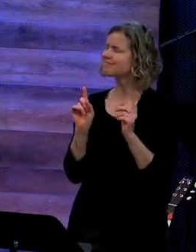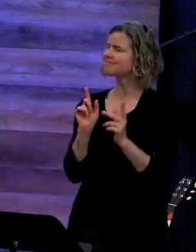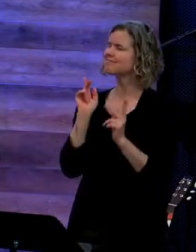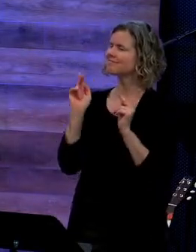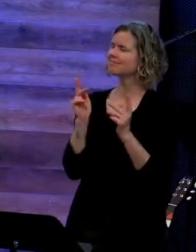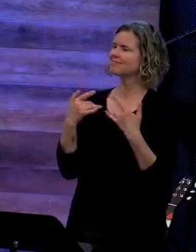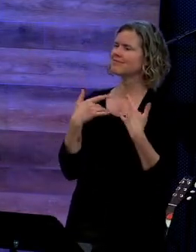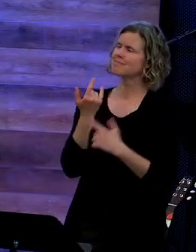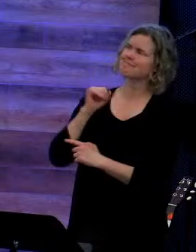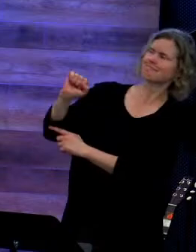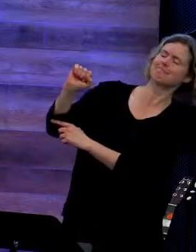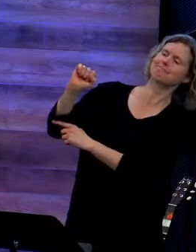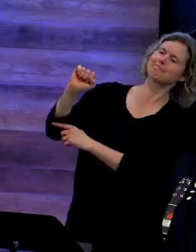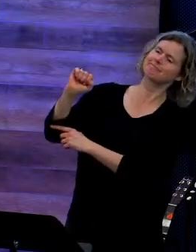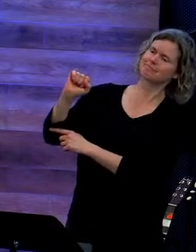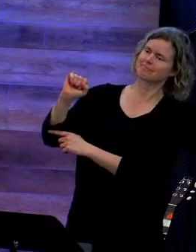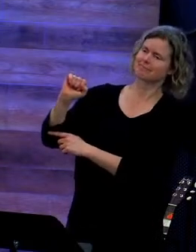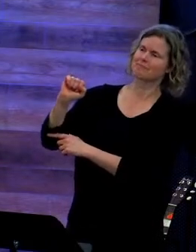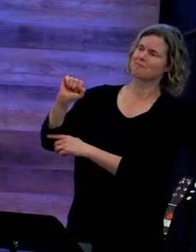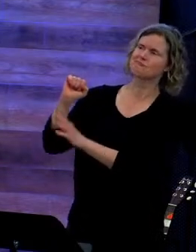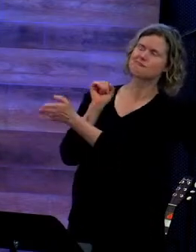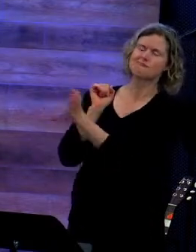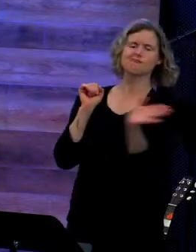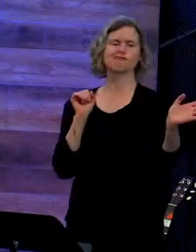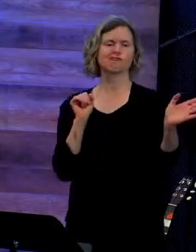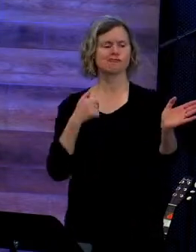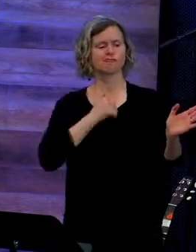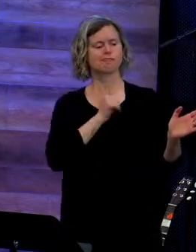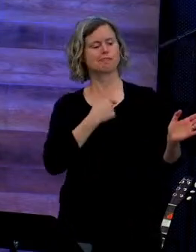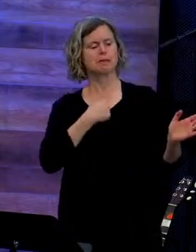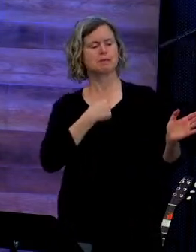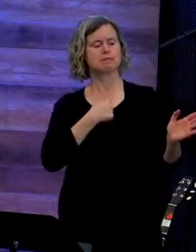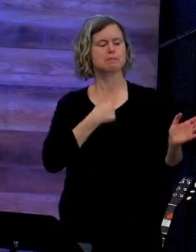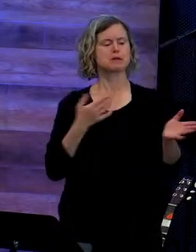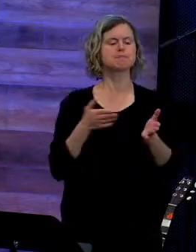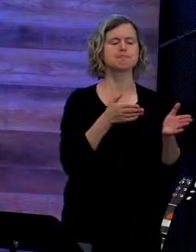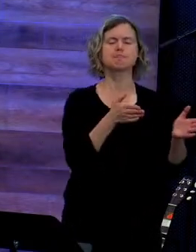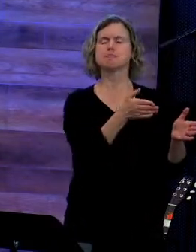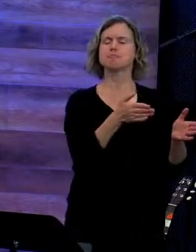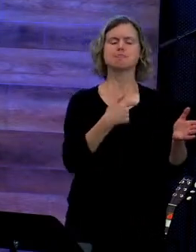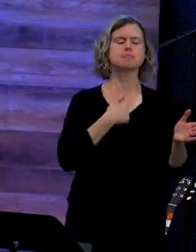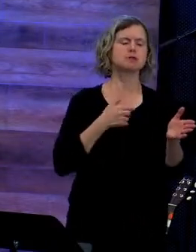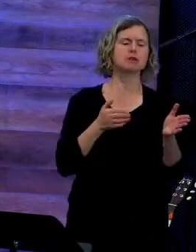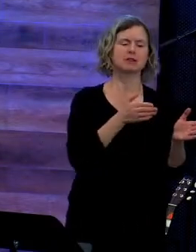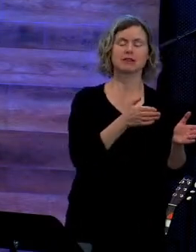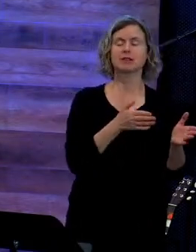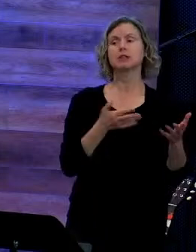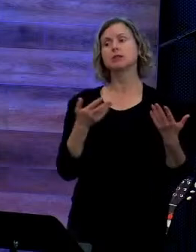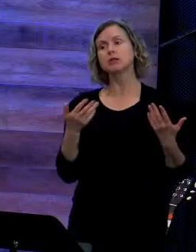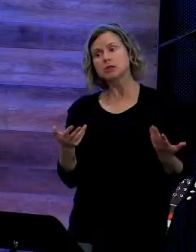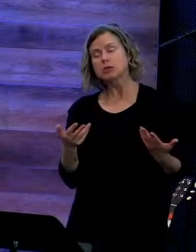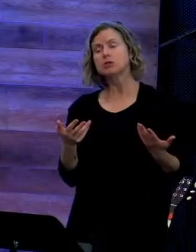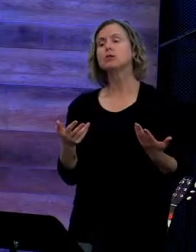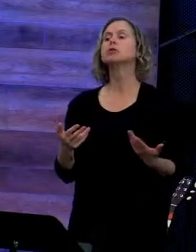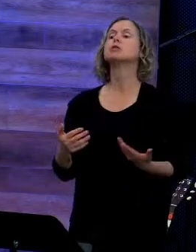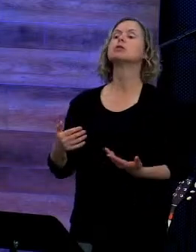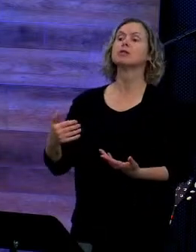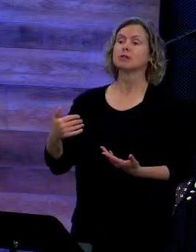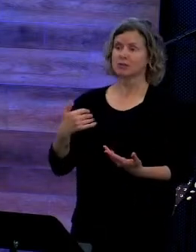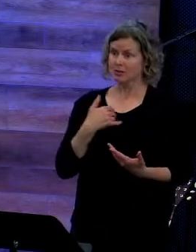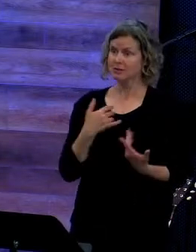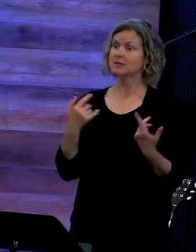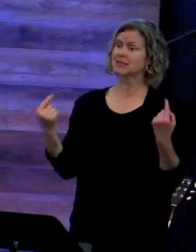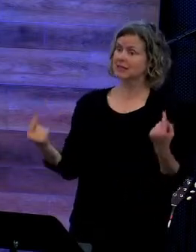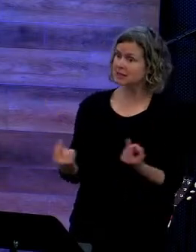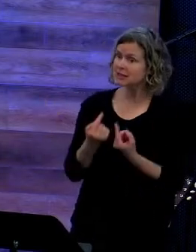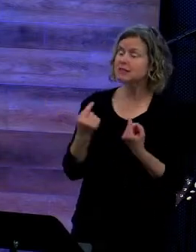beings rebelled against God, and they chose to go their own way. And now that we're stained by sin and we live in this fallen world, we're not